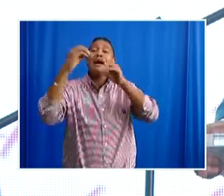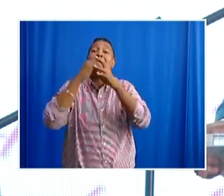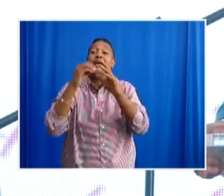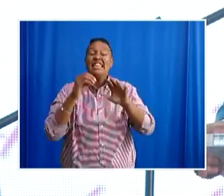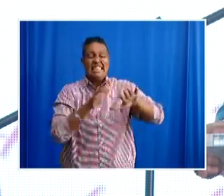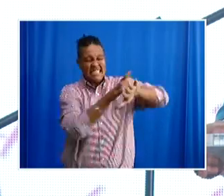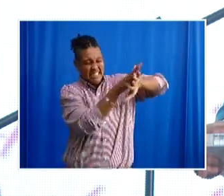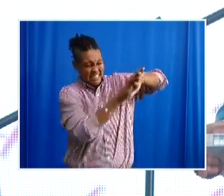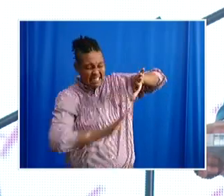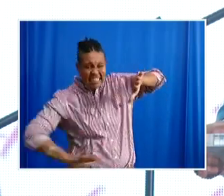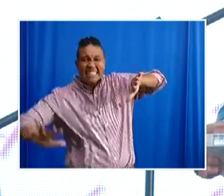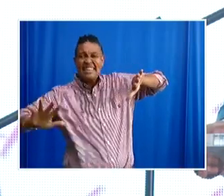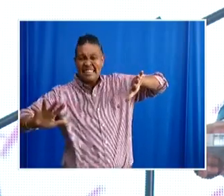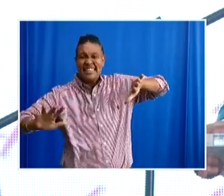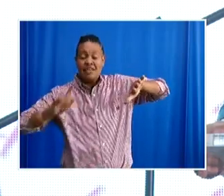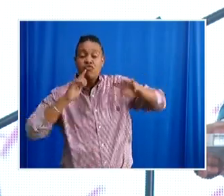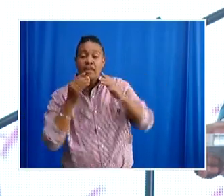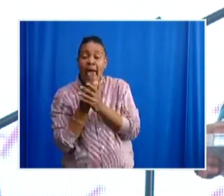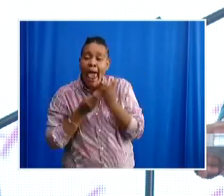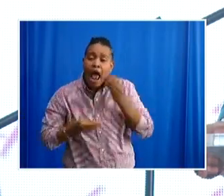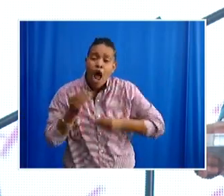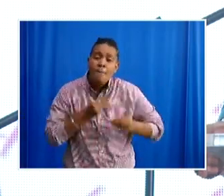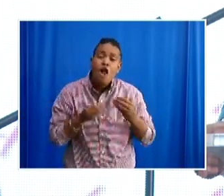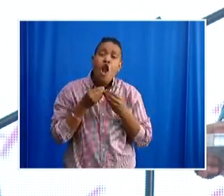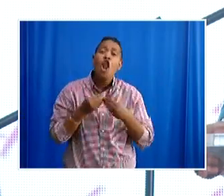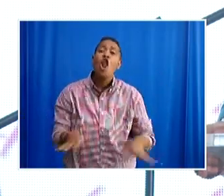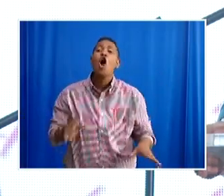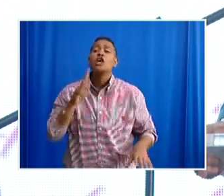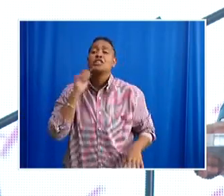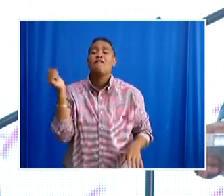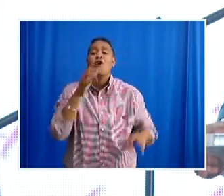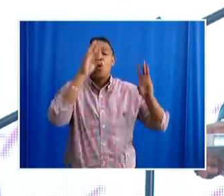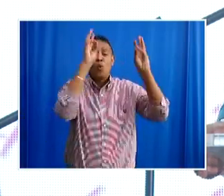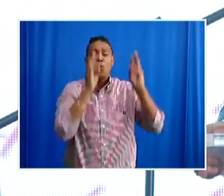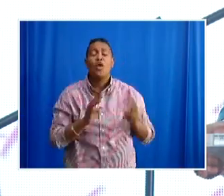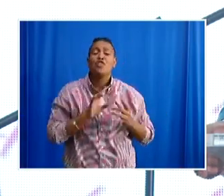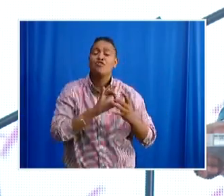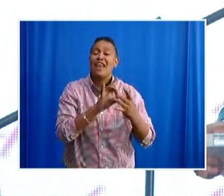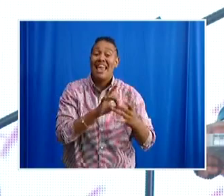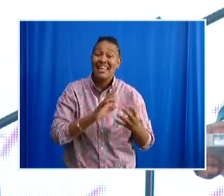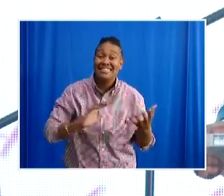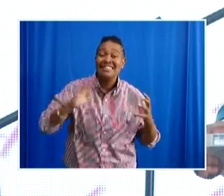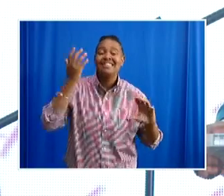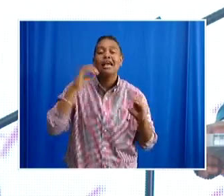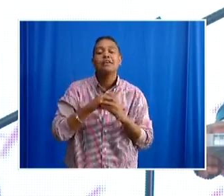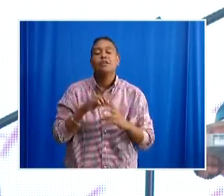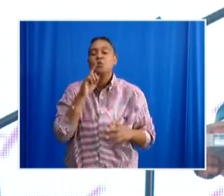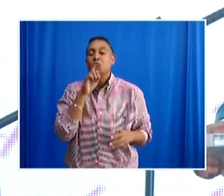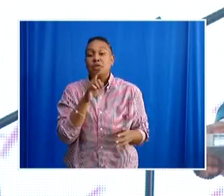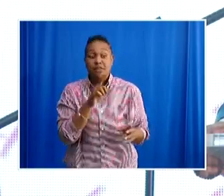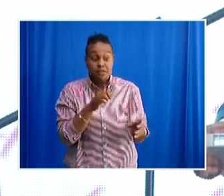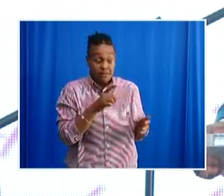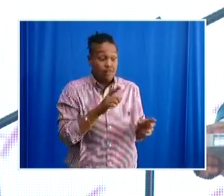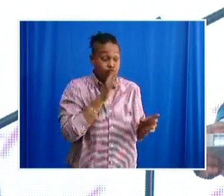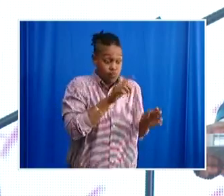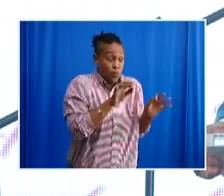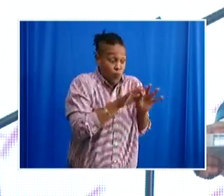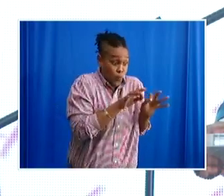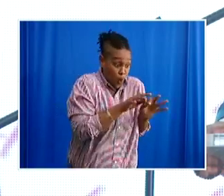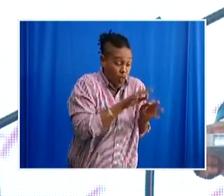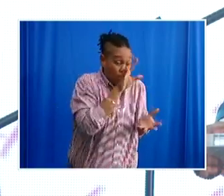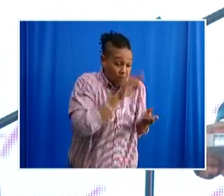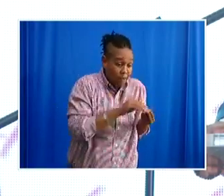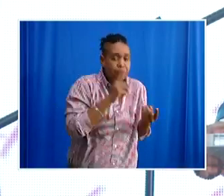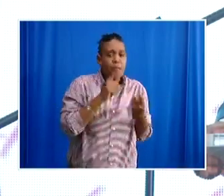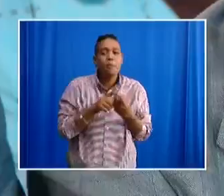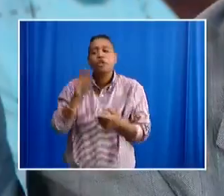caused the greatest economic losses of all climate-related disasters, both in absolute terms and in a percentage of gross